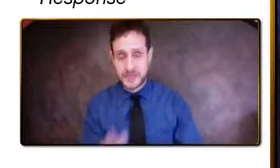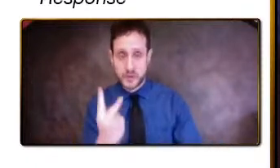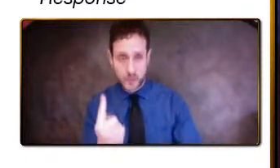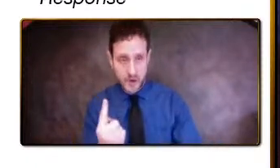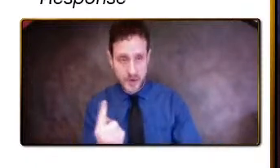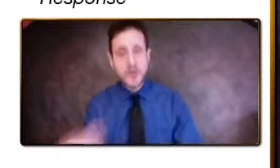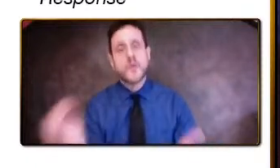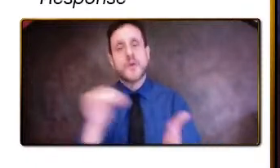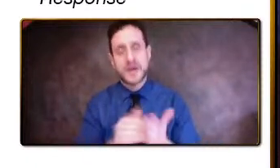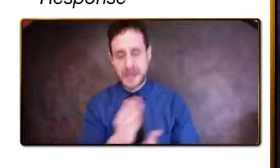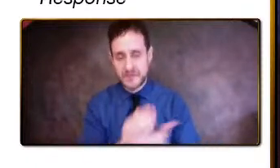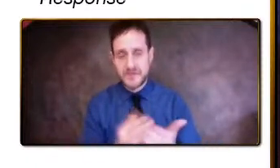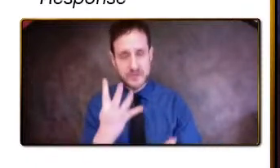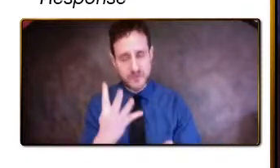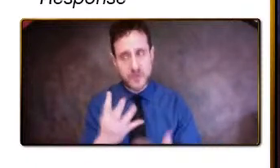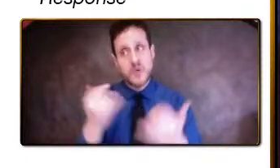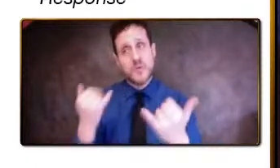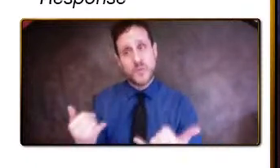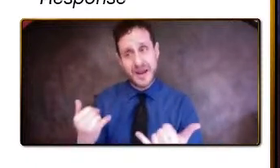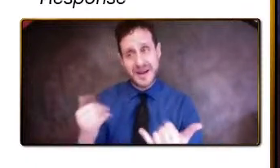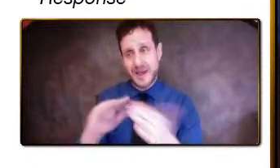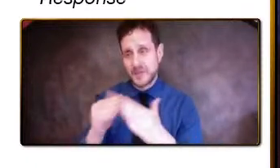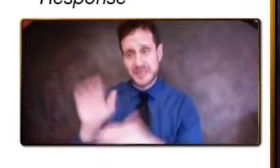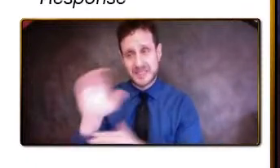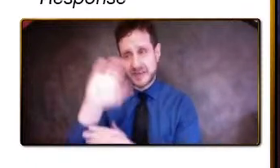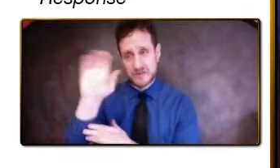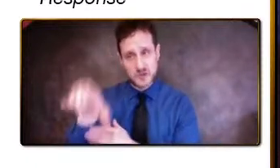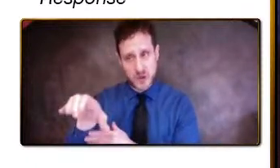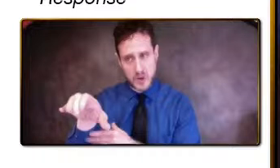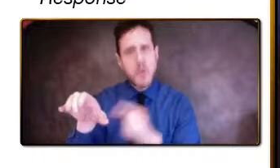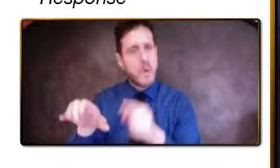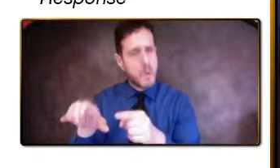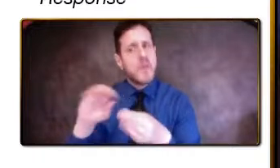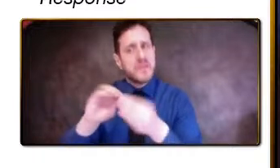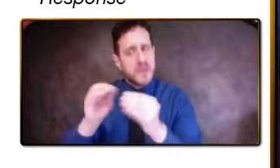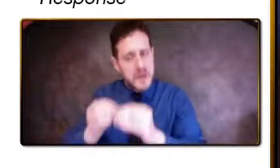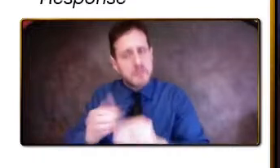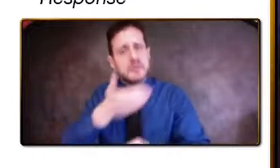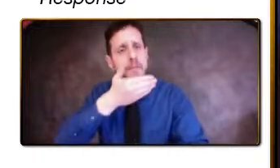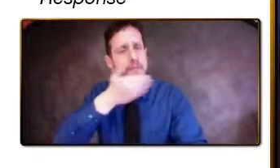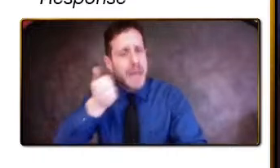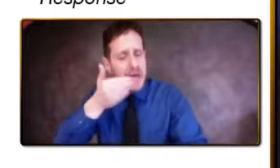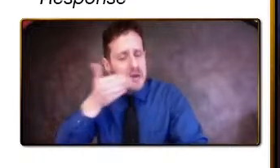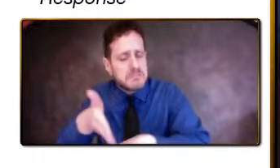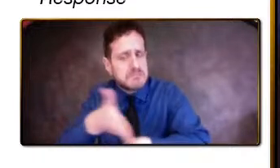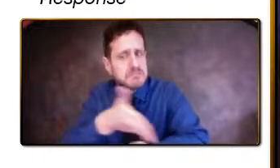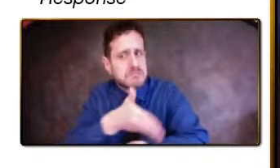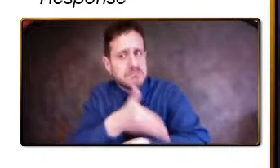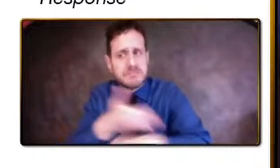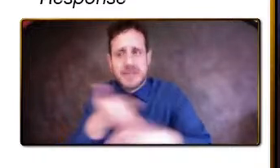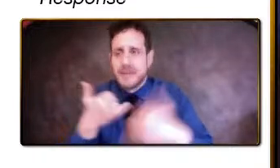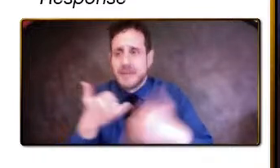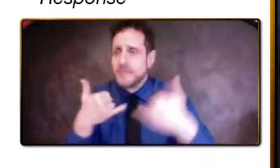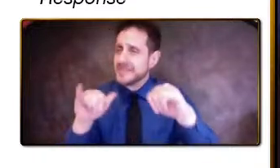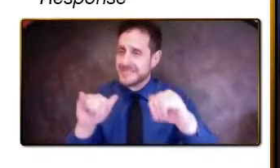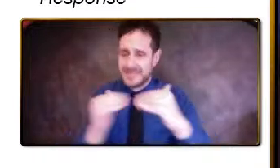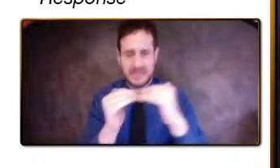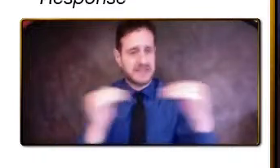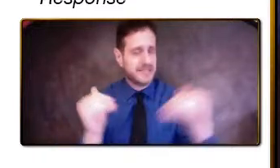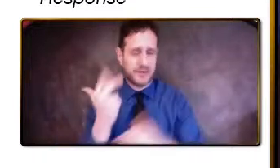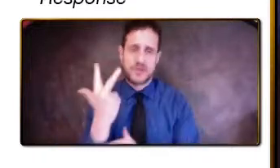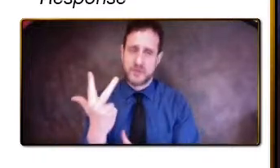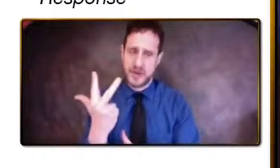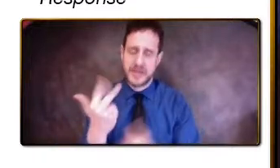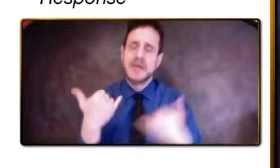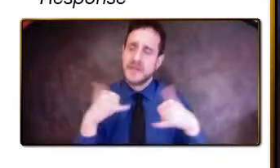Chicago, unfortunately, at least at this moment, although it's heading very much in the right direction, still is in Tier 3, and there still is a